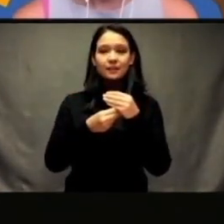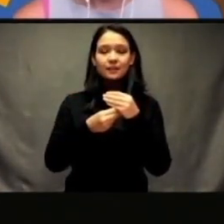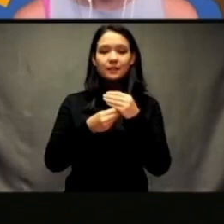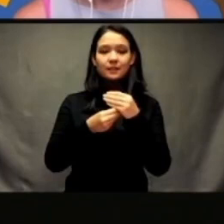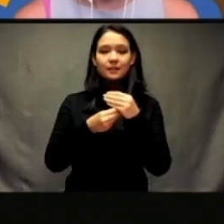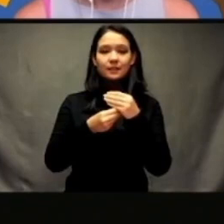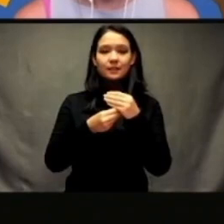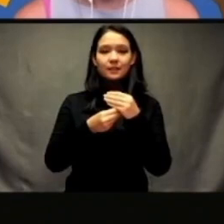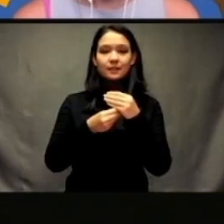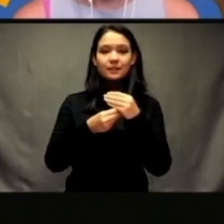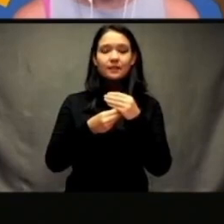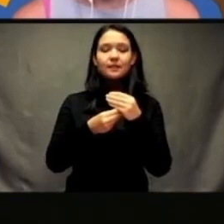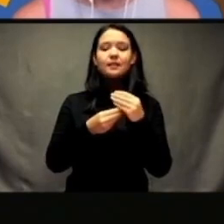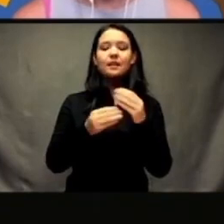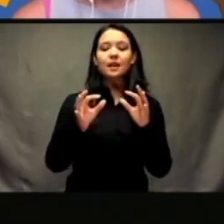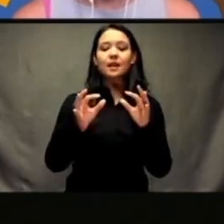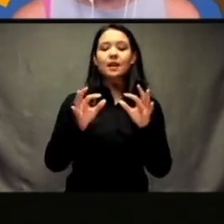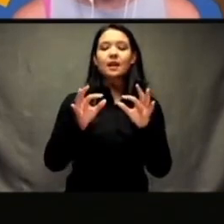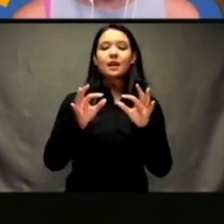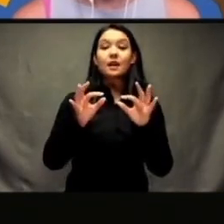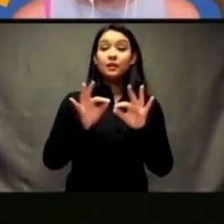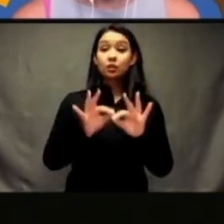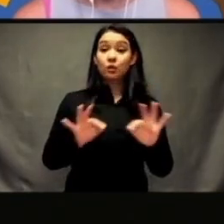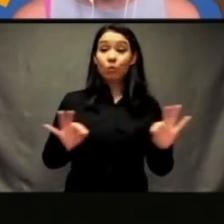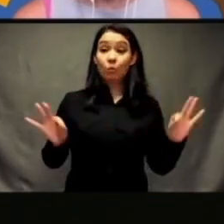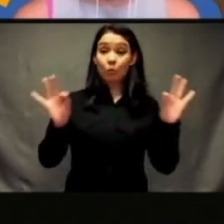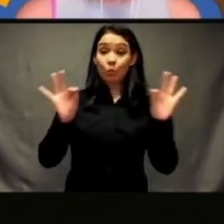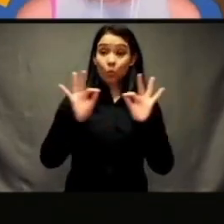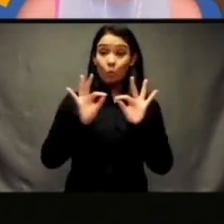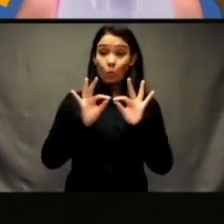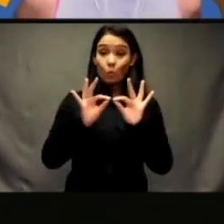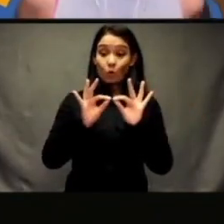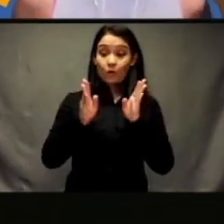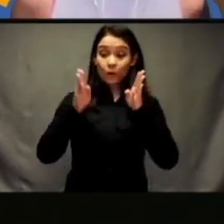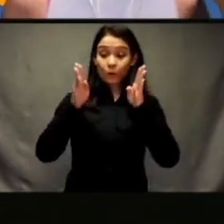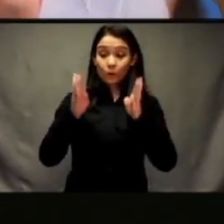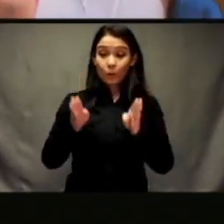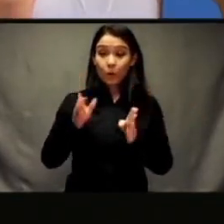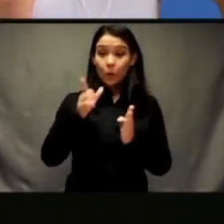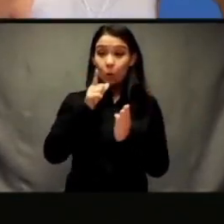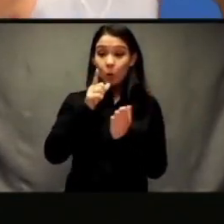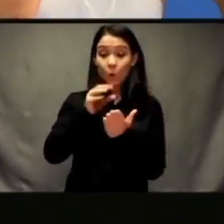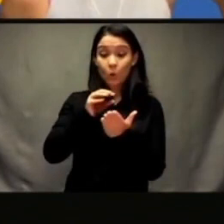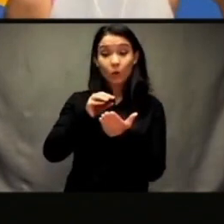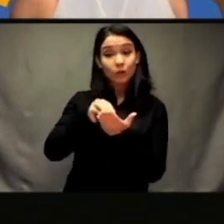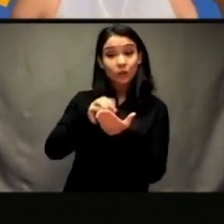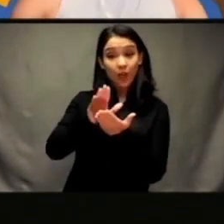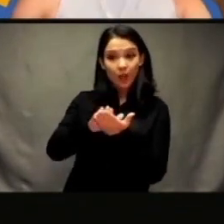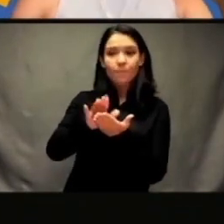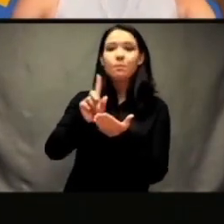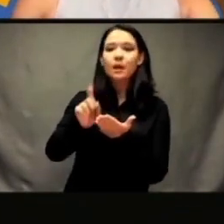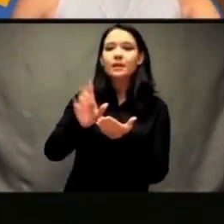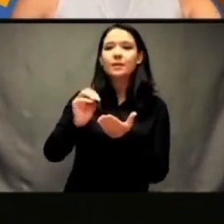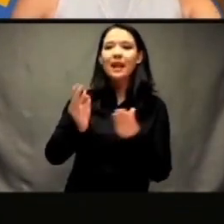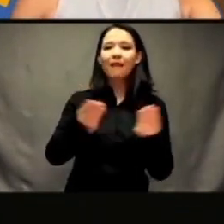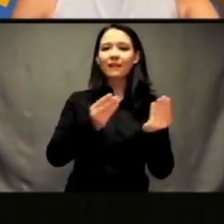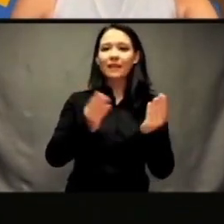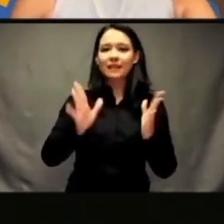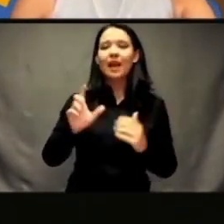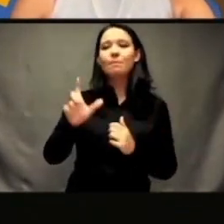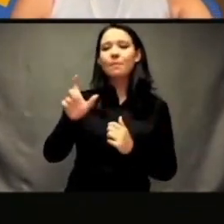that I think it's important for the documenter to also be a facilitator and to get to know the